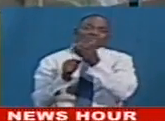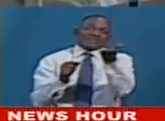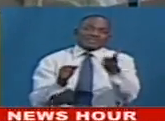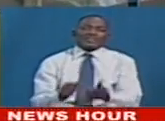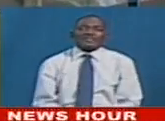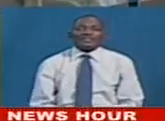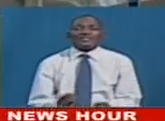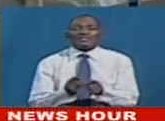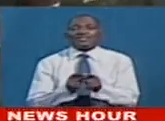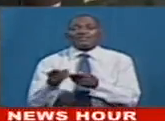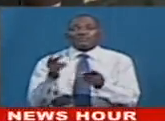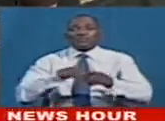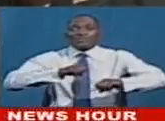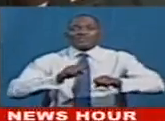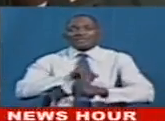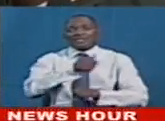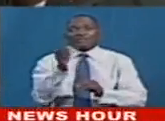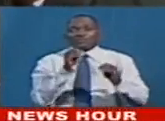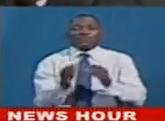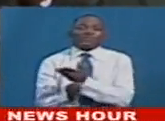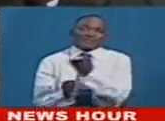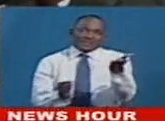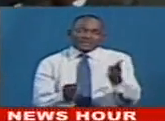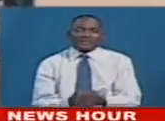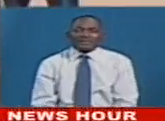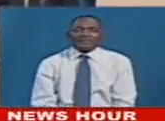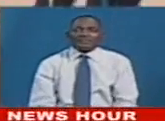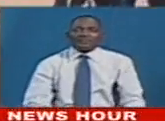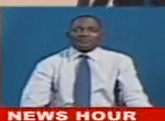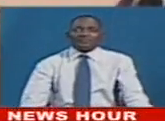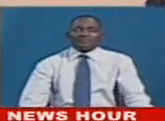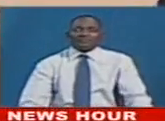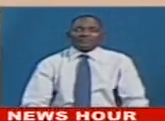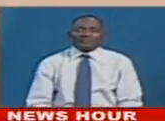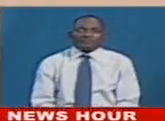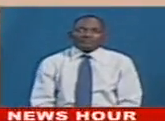Bawumia, and service chiefs and other officials at the presidency.